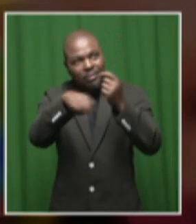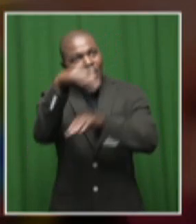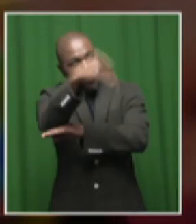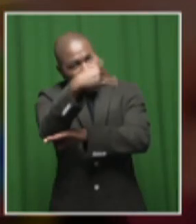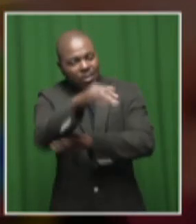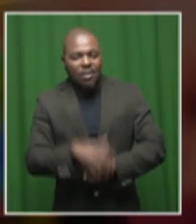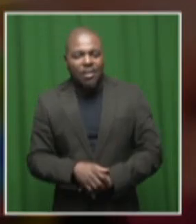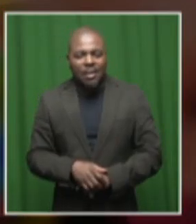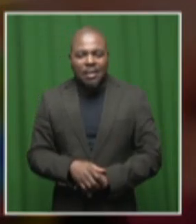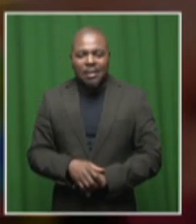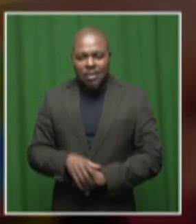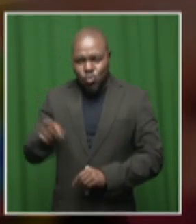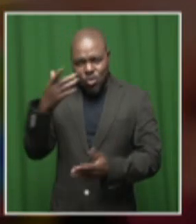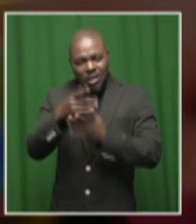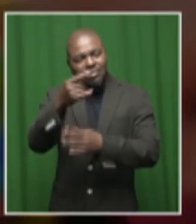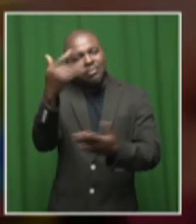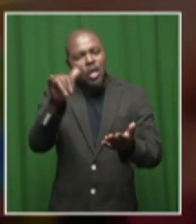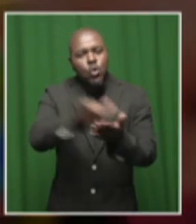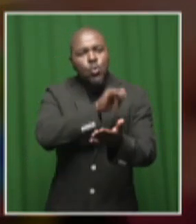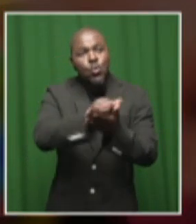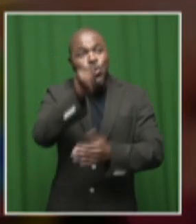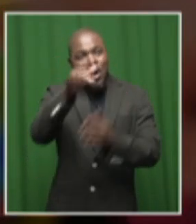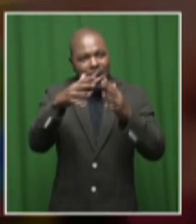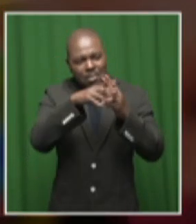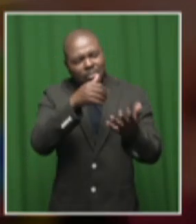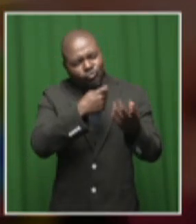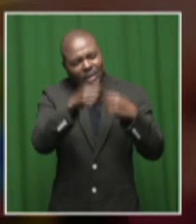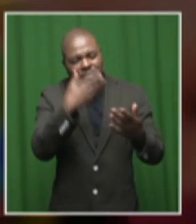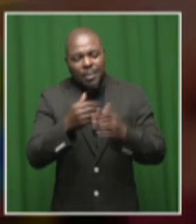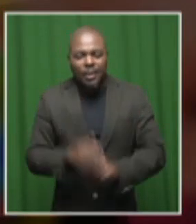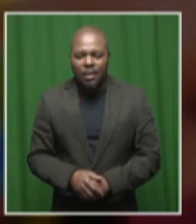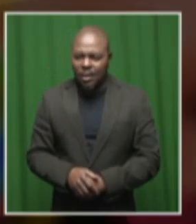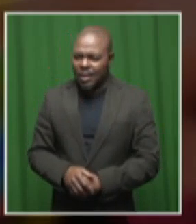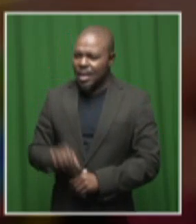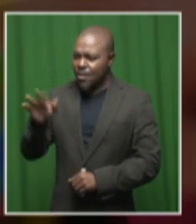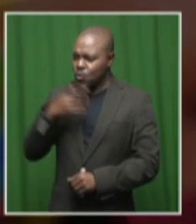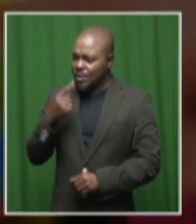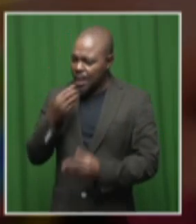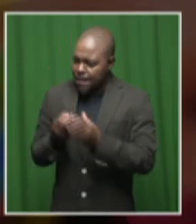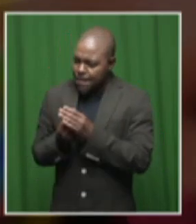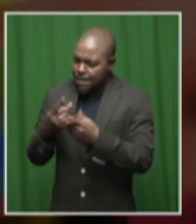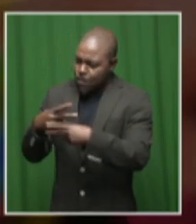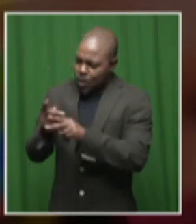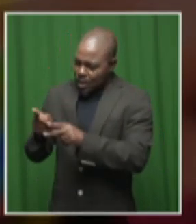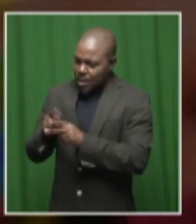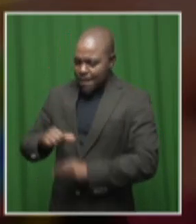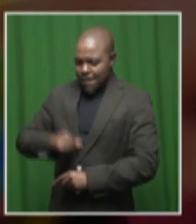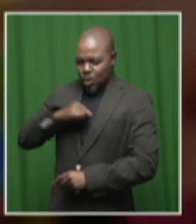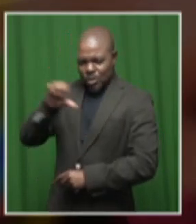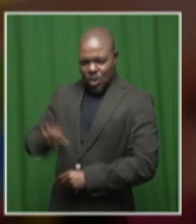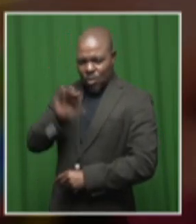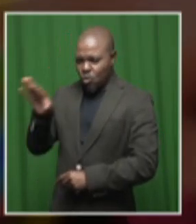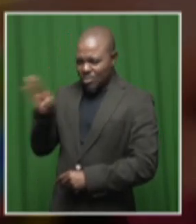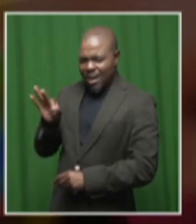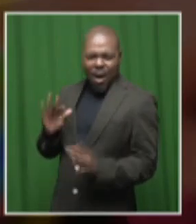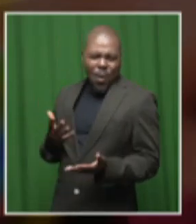export confidently ready. Take these to New York. And so what then makes a product proudly South African, and how is it eligible for selection?